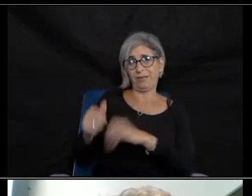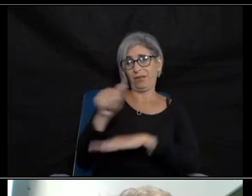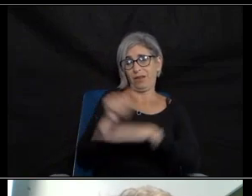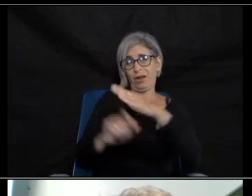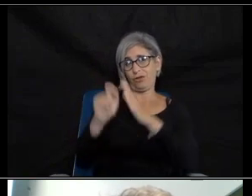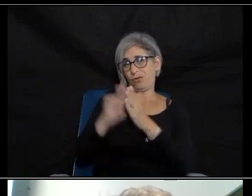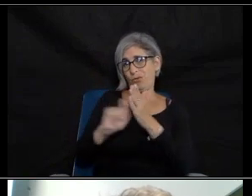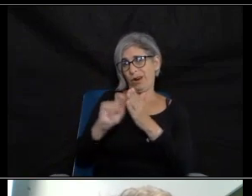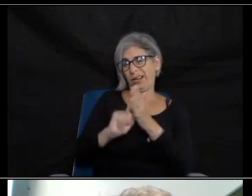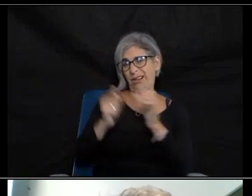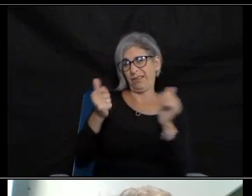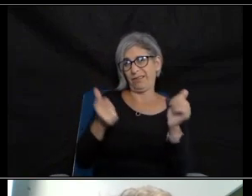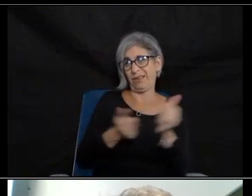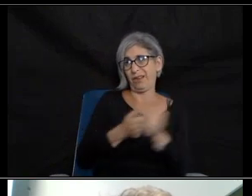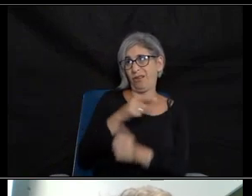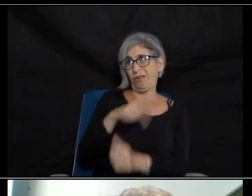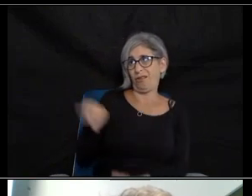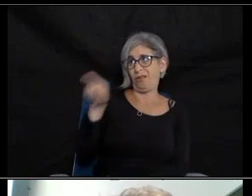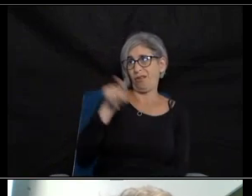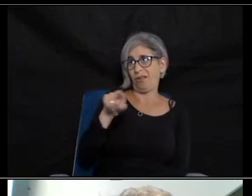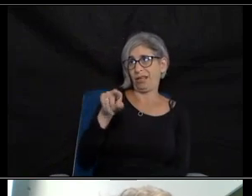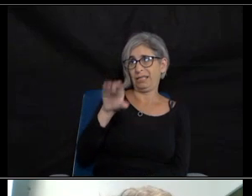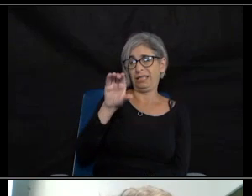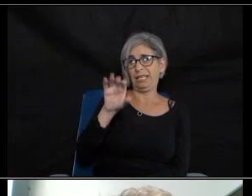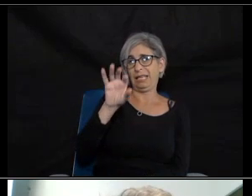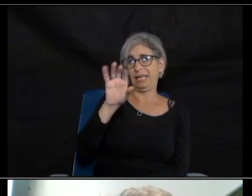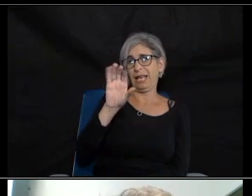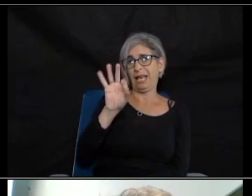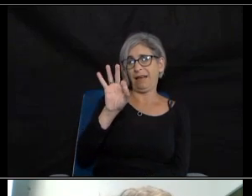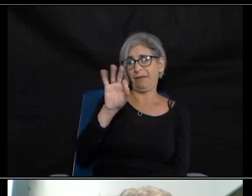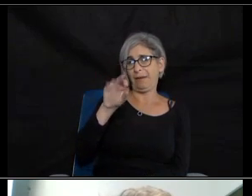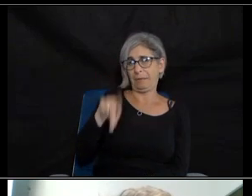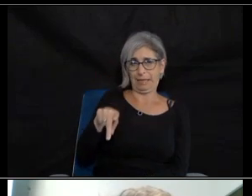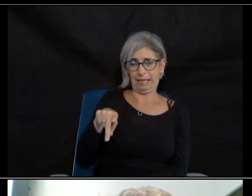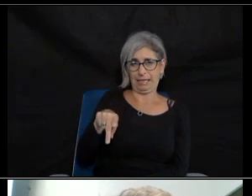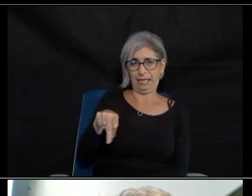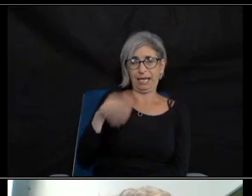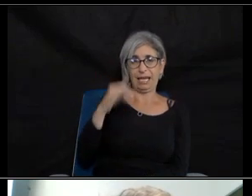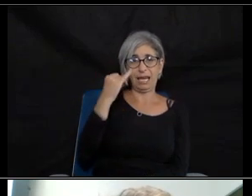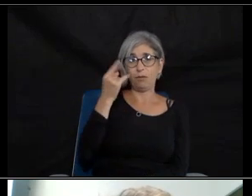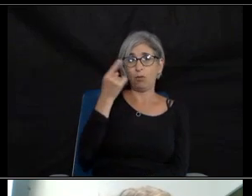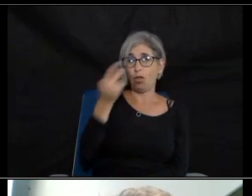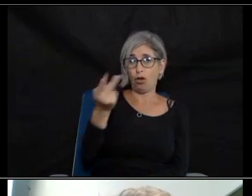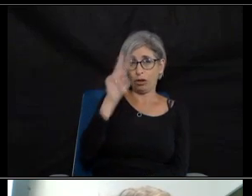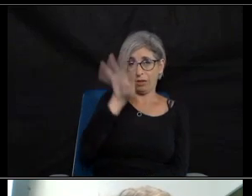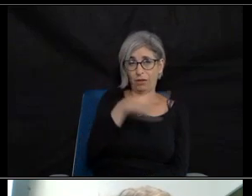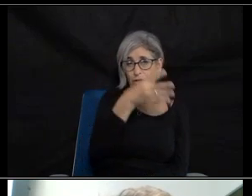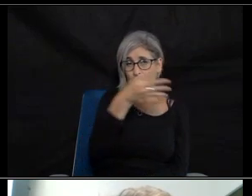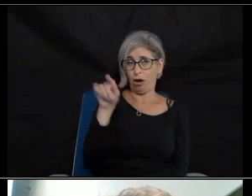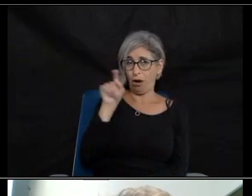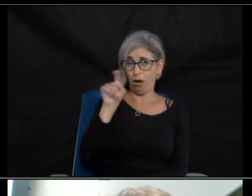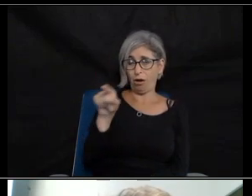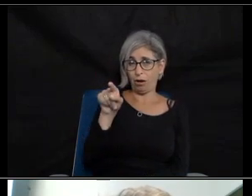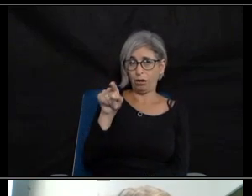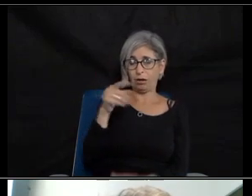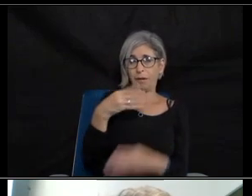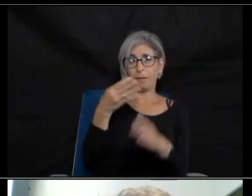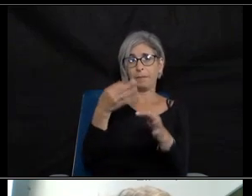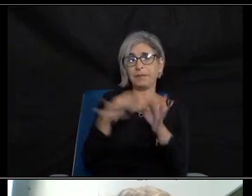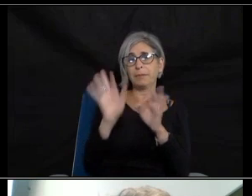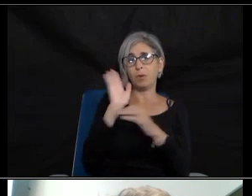of E2L and CFP. So if you look at this chart, I'm going to make it simple. What you